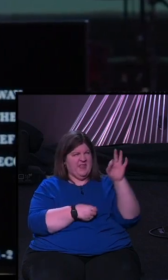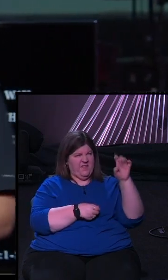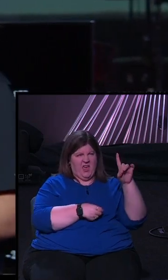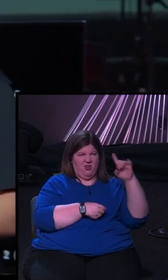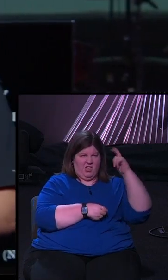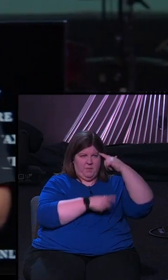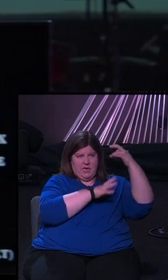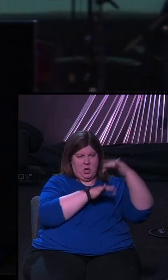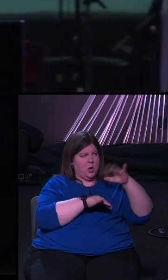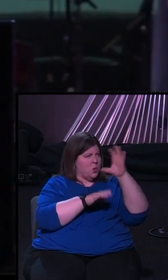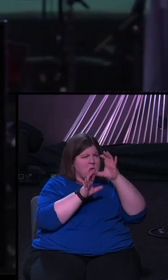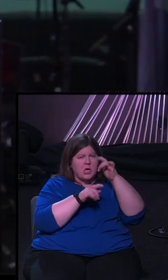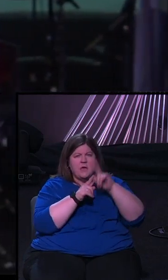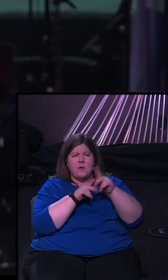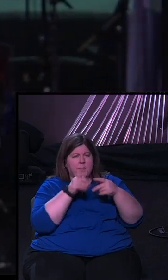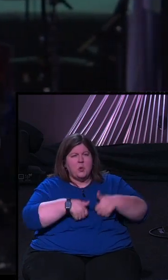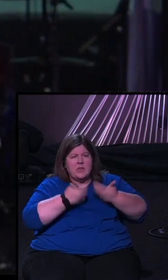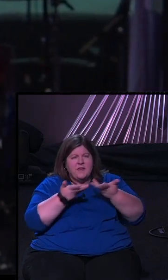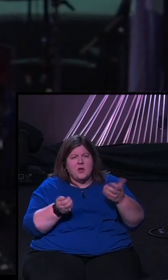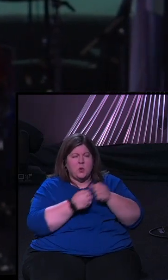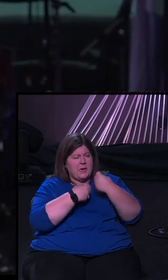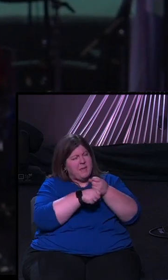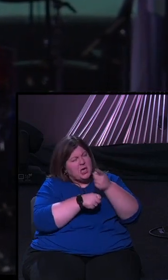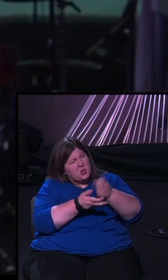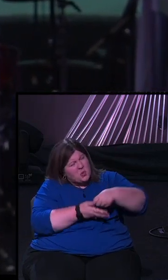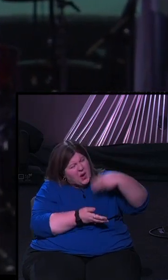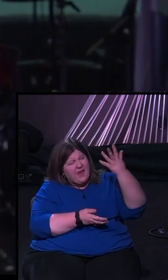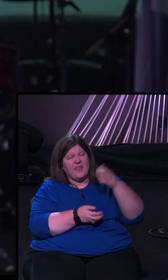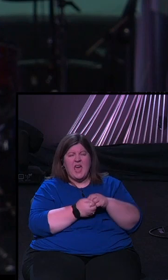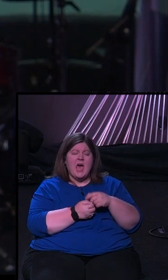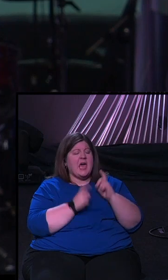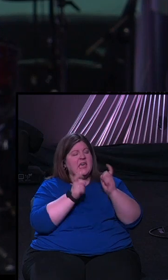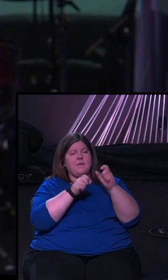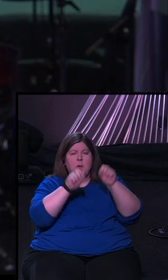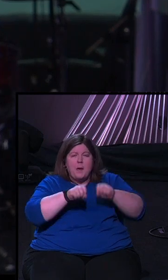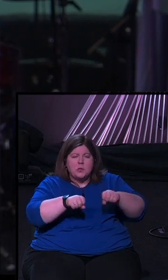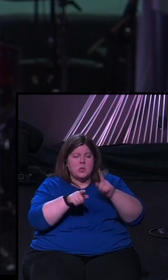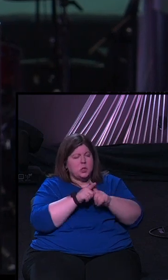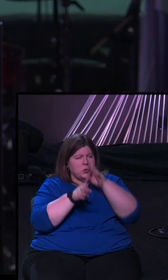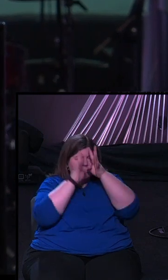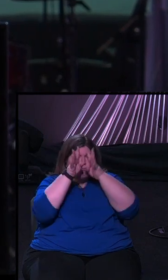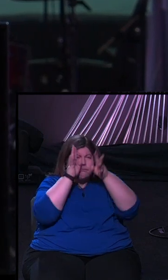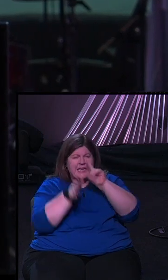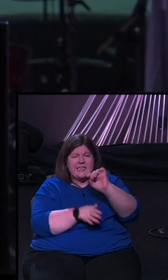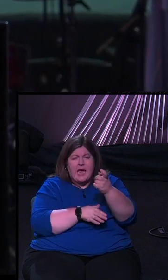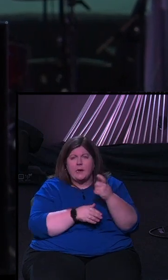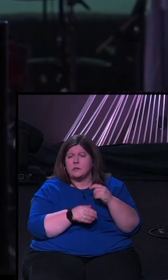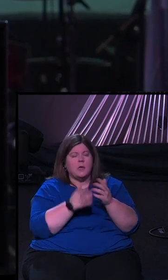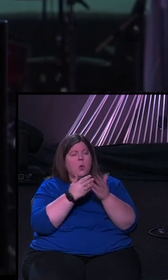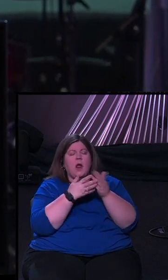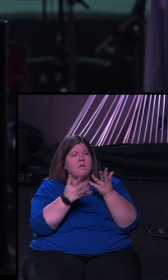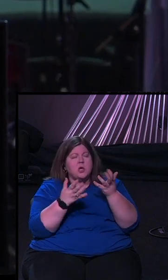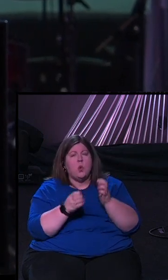and we're going to make you really wealthy. We're going to give you the ability to tax everybody here however you want. We're going to give you a number that you need to provide out of